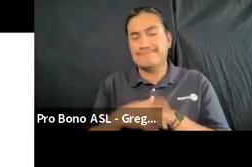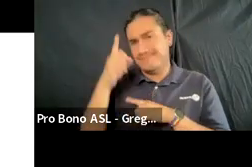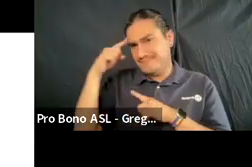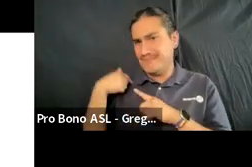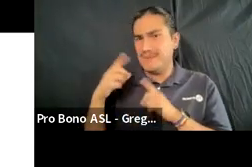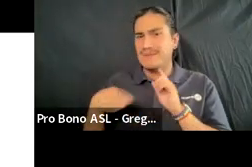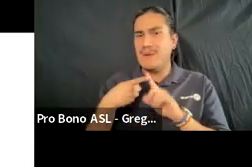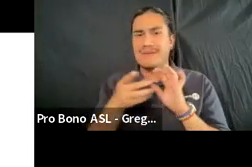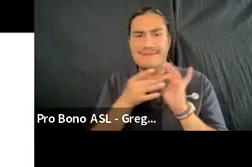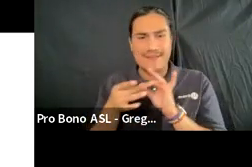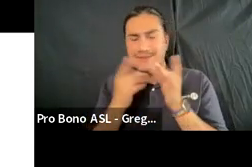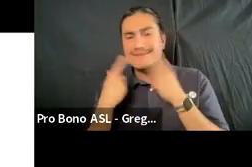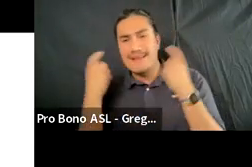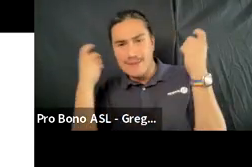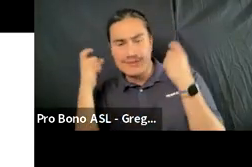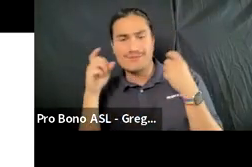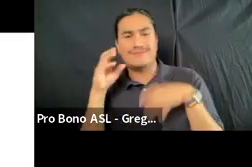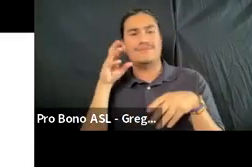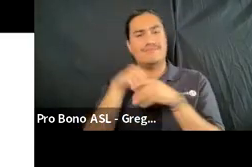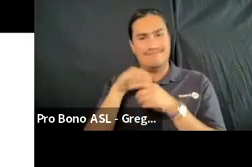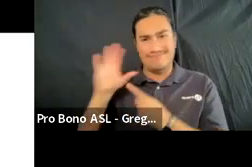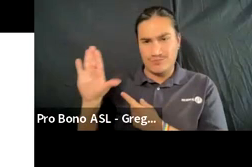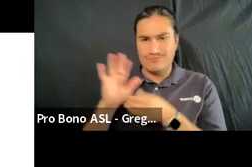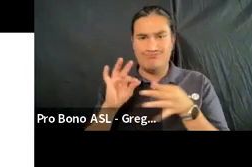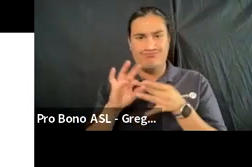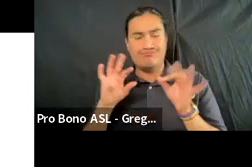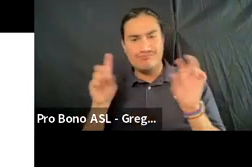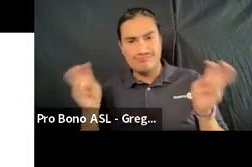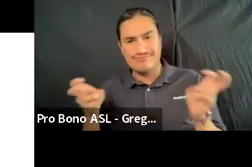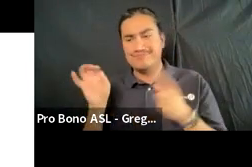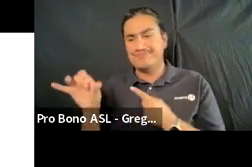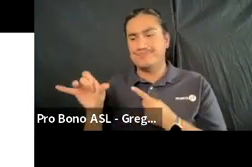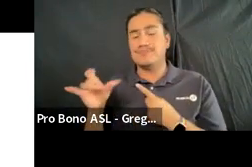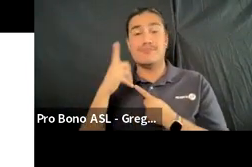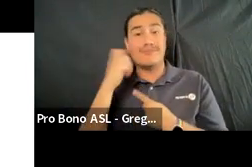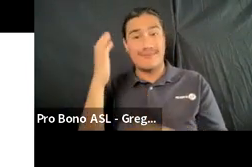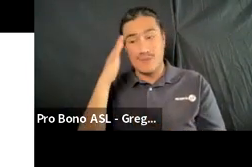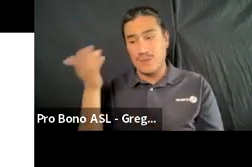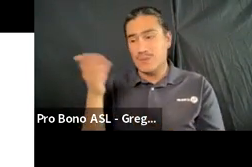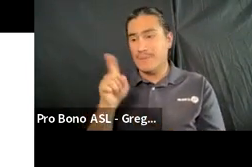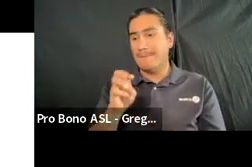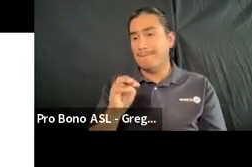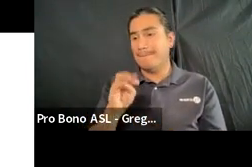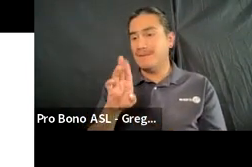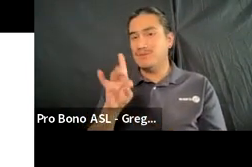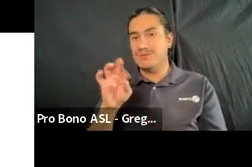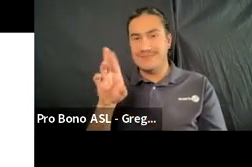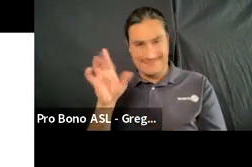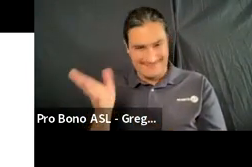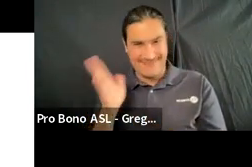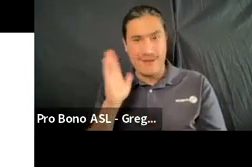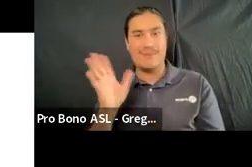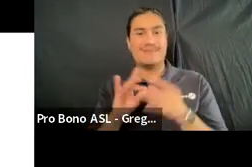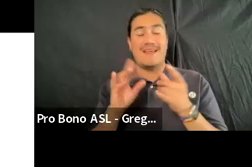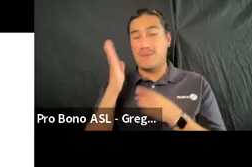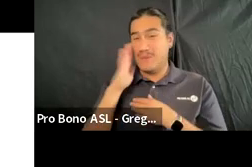connection and celebration. Like those two right there. And because I know you, Mildred, what I'm going to say is, you